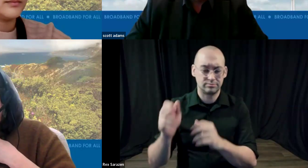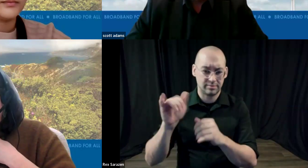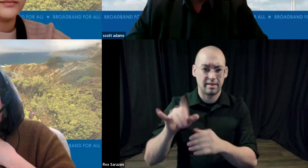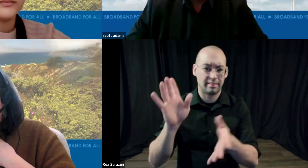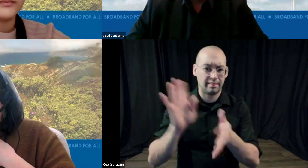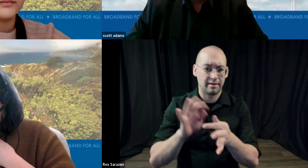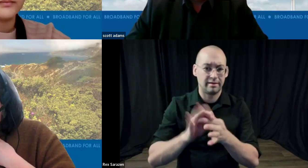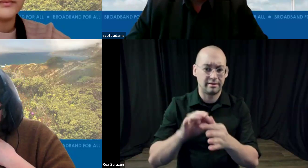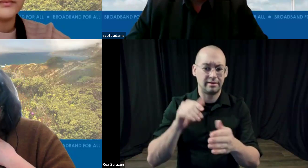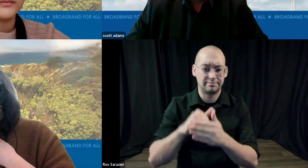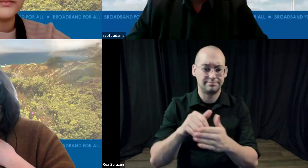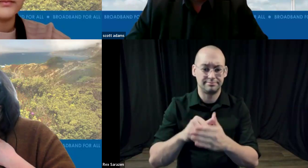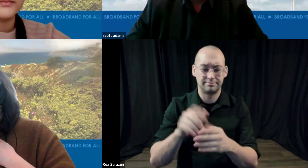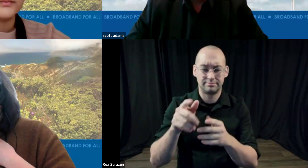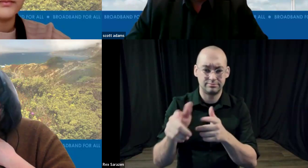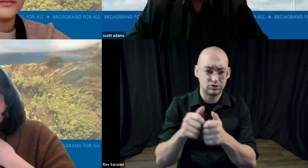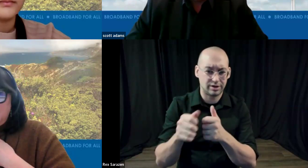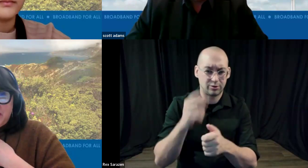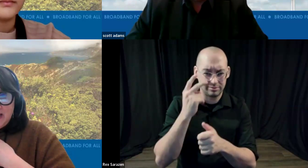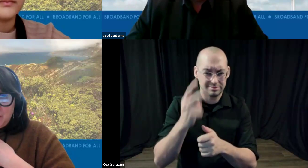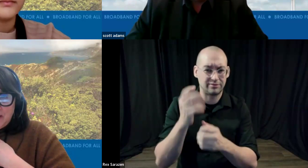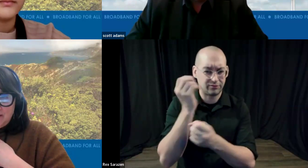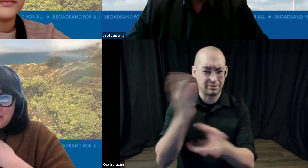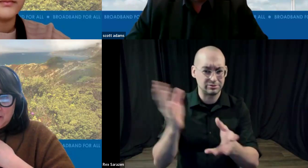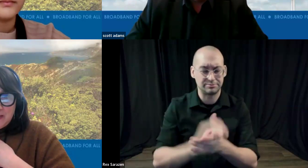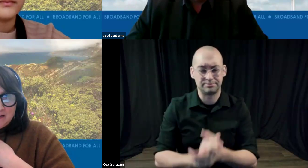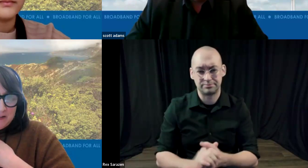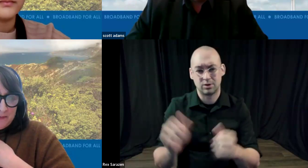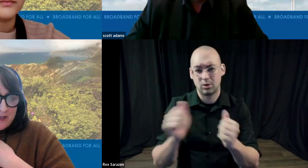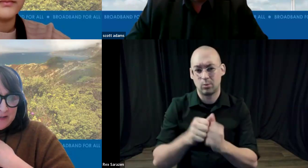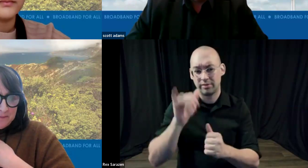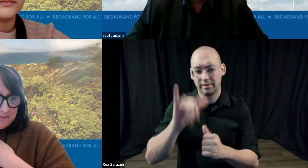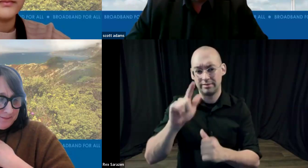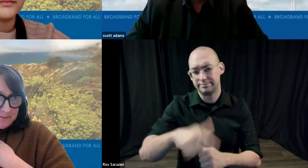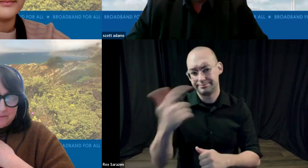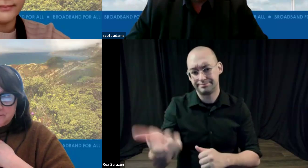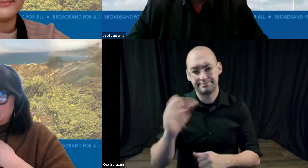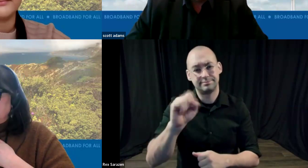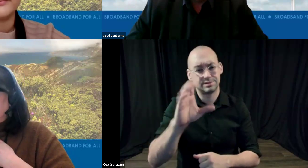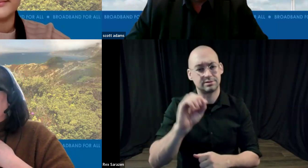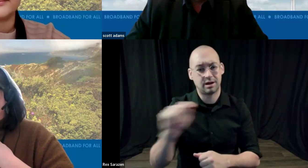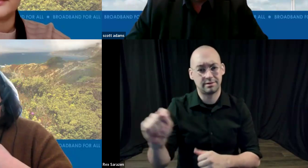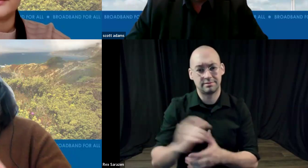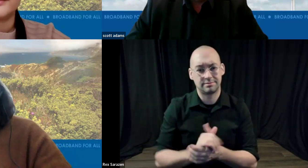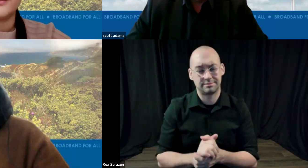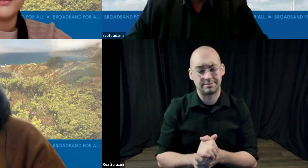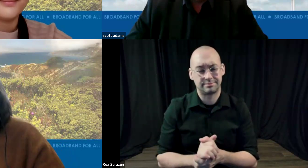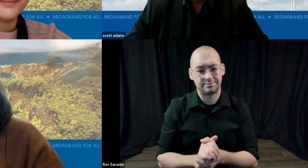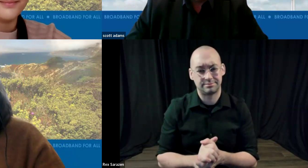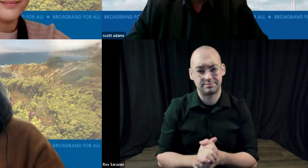chat where you can find some of this information. And with that, we'll pass it back to you, Scott.